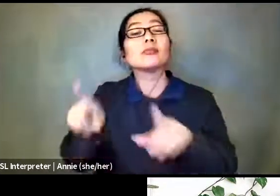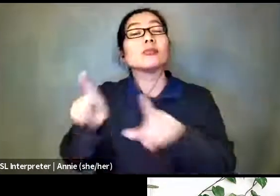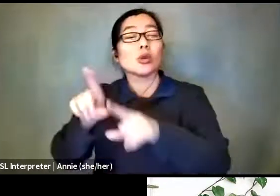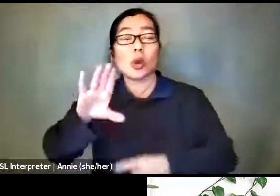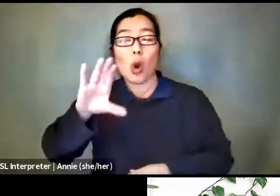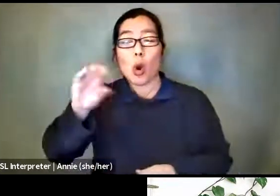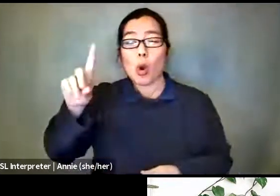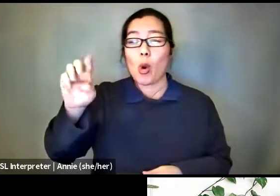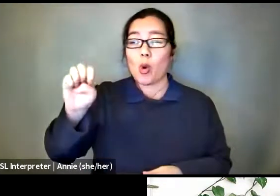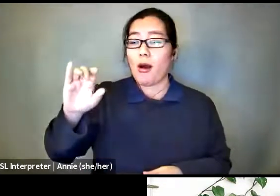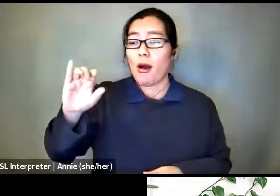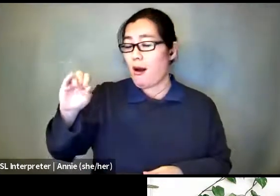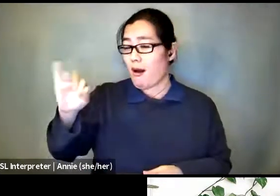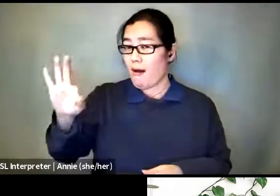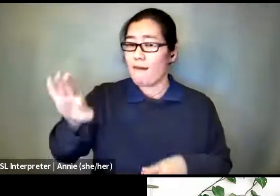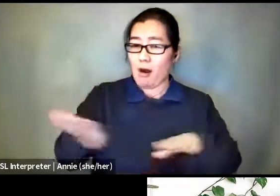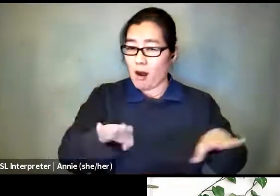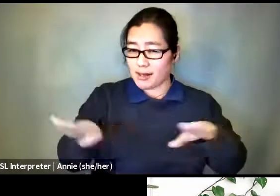the hour,